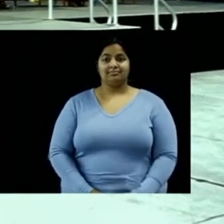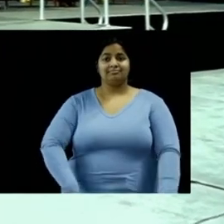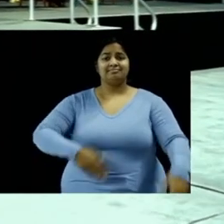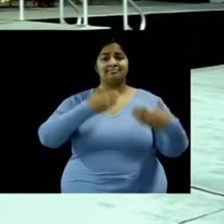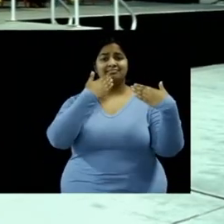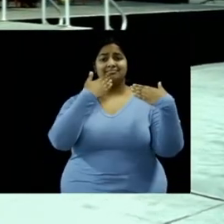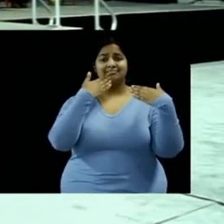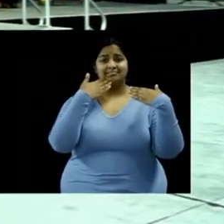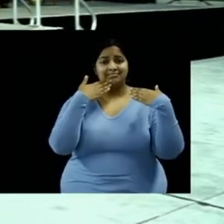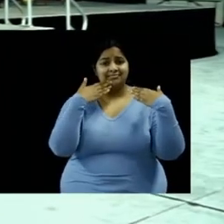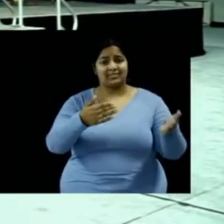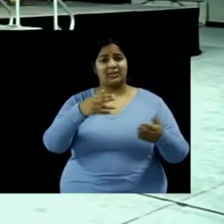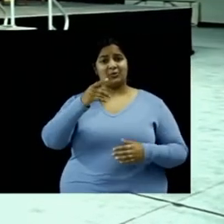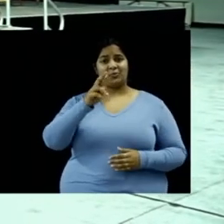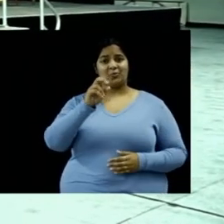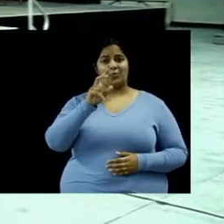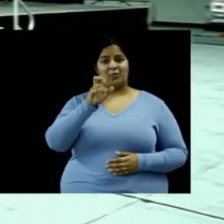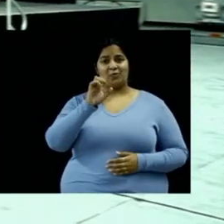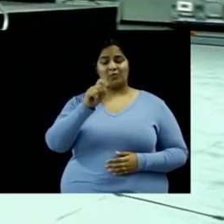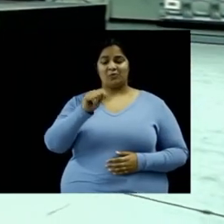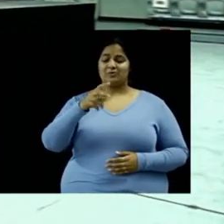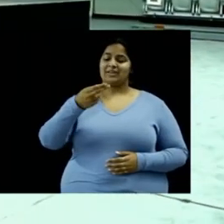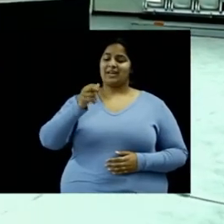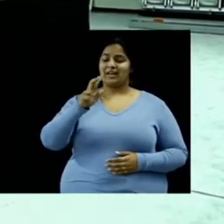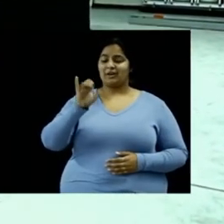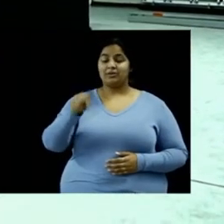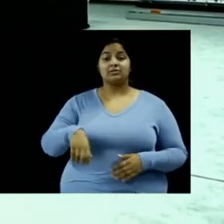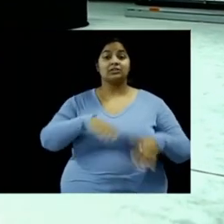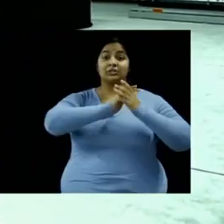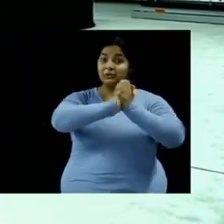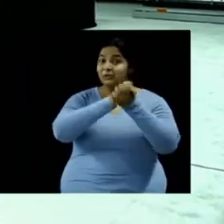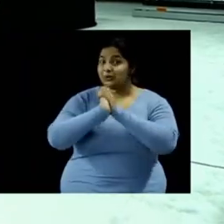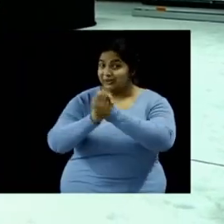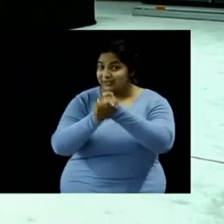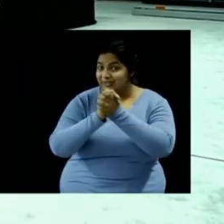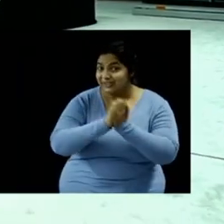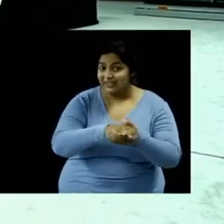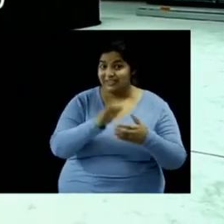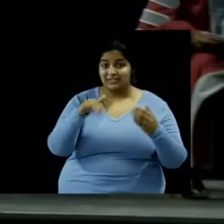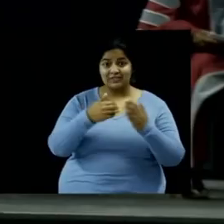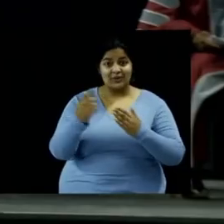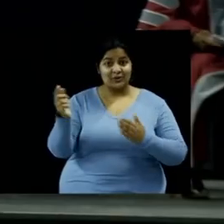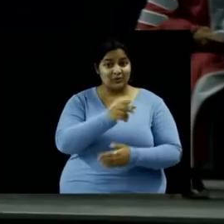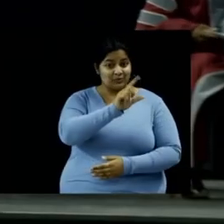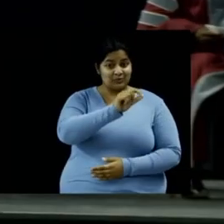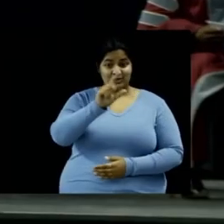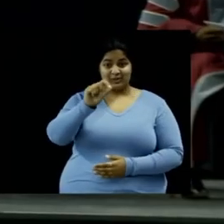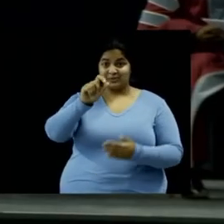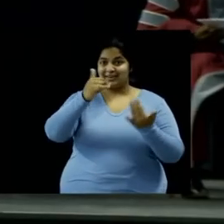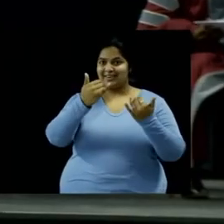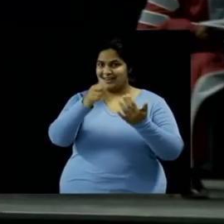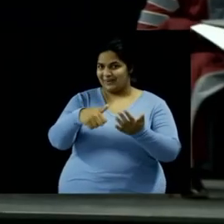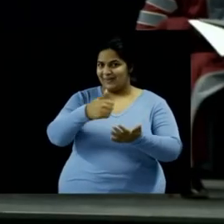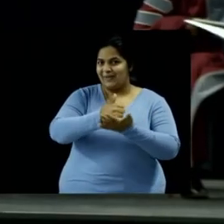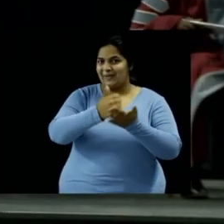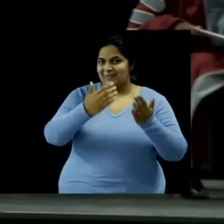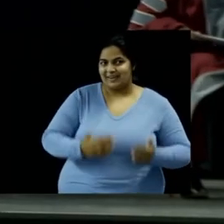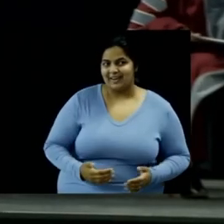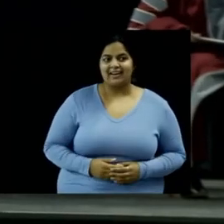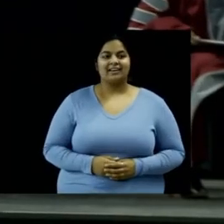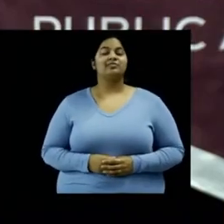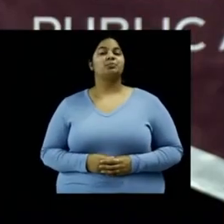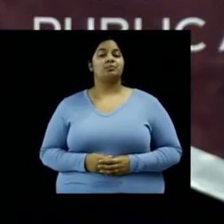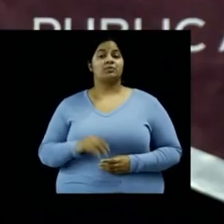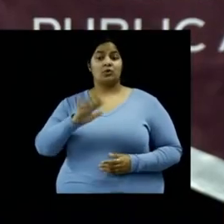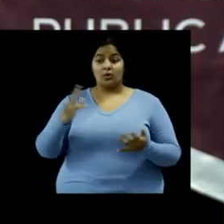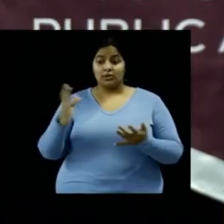Thank you, Provost Harris. Congratulations to the TSU 2020 alumni. Your achievement